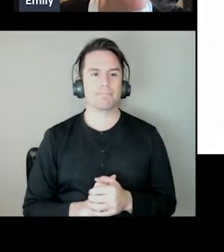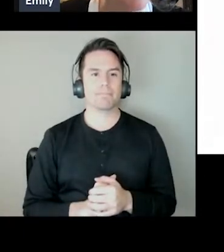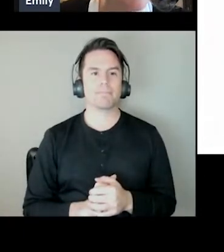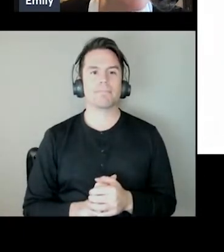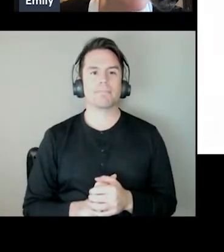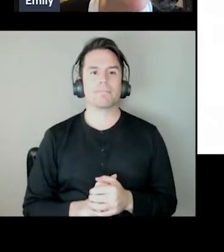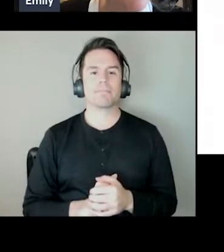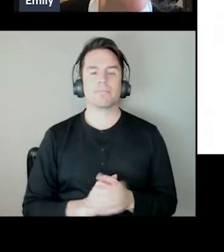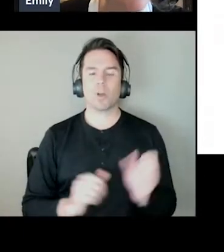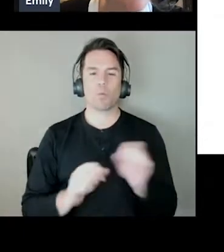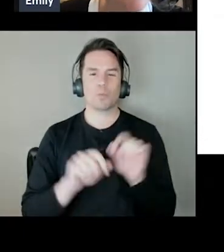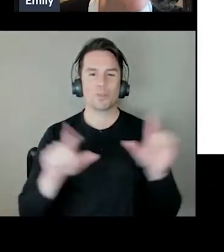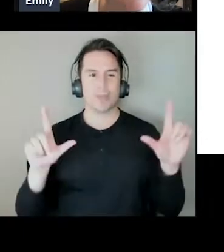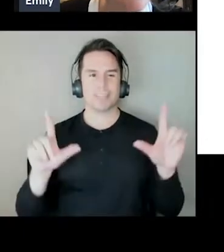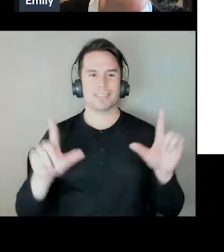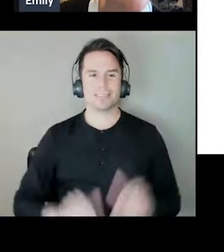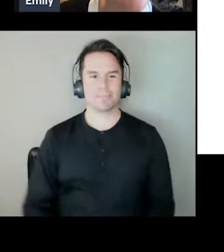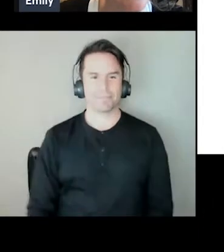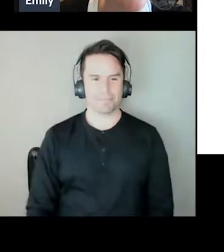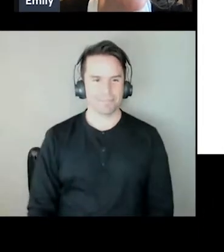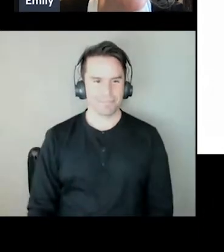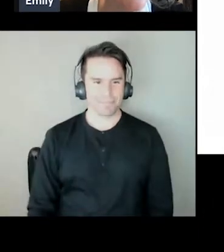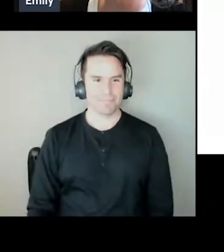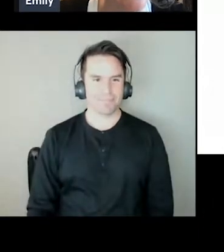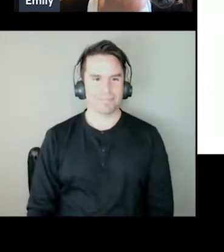there. Right. Yeah, Yeah. we'll need to zoom that.